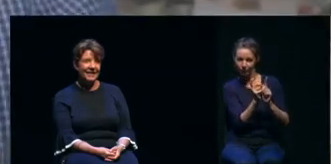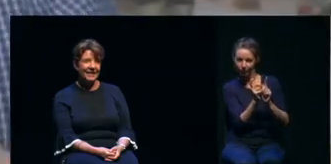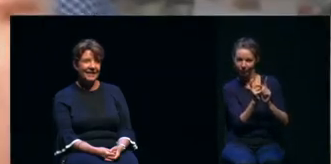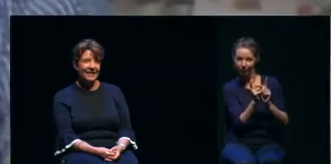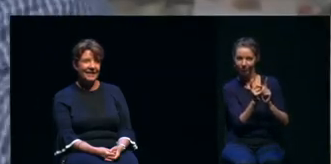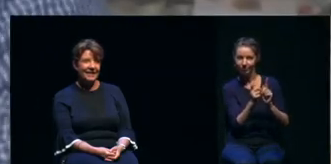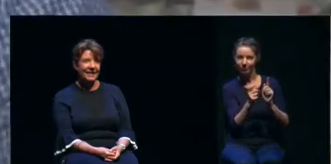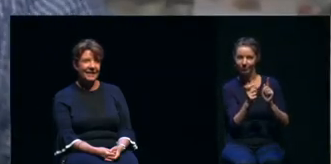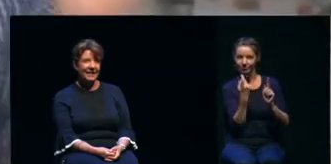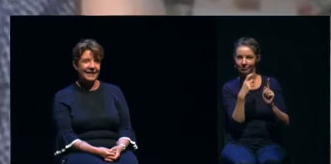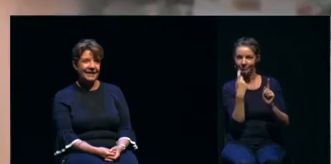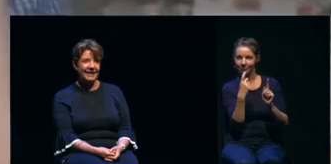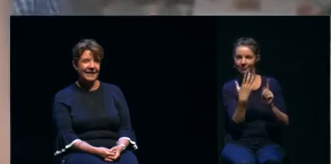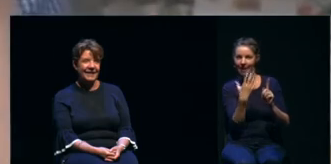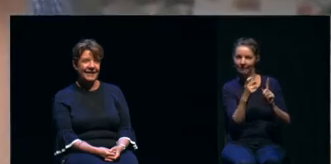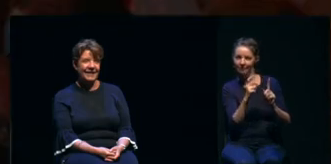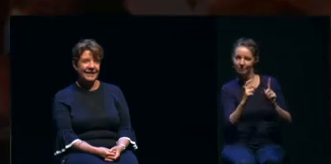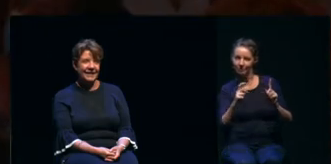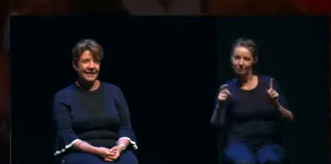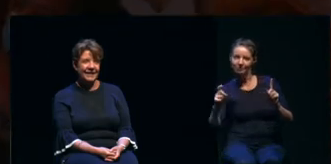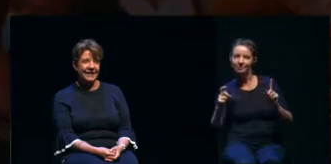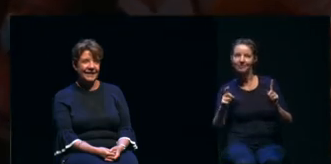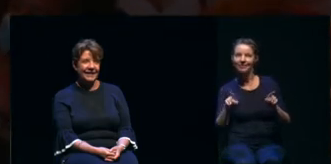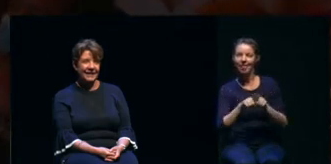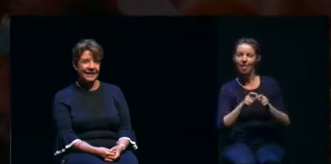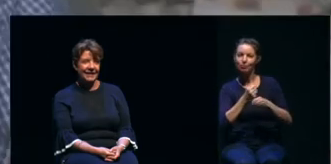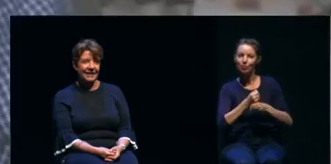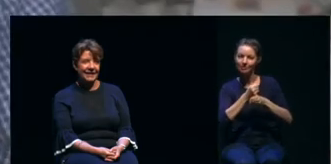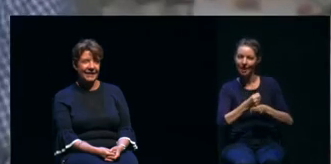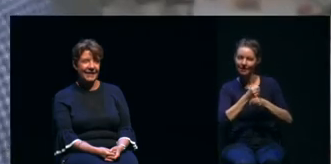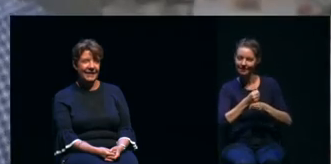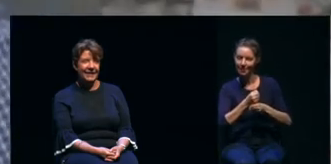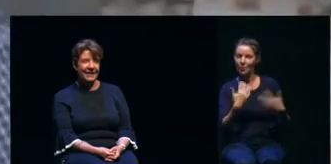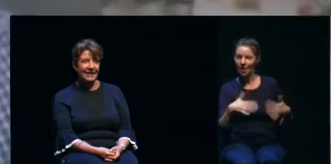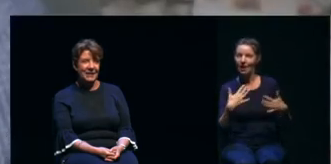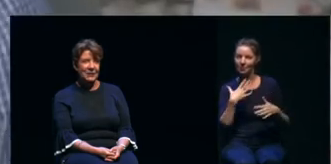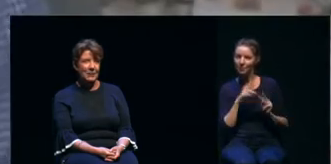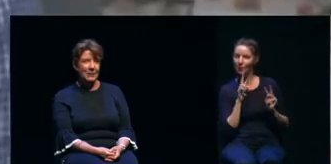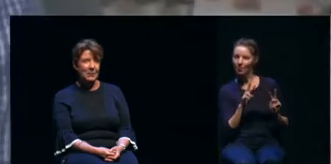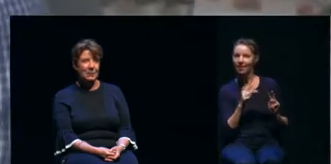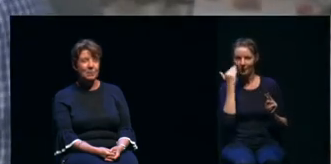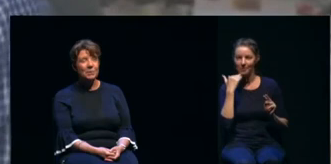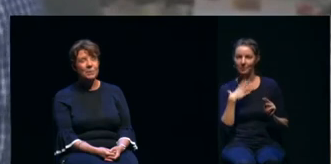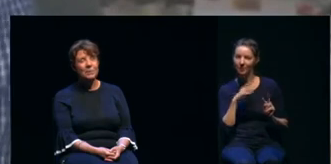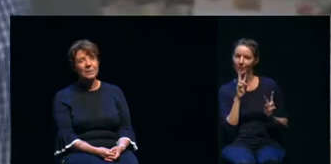as bridesmaids behind you. Like, this is money, bitch. Like, who is not going to want to watch this?